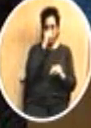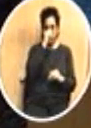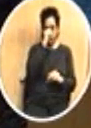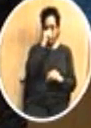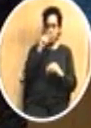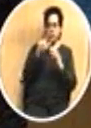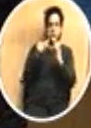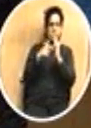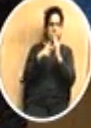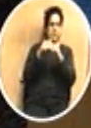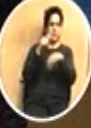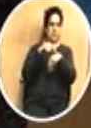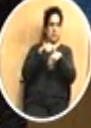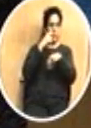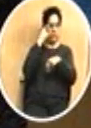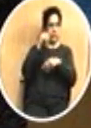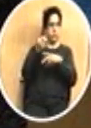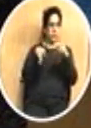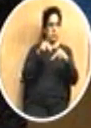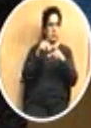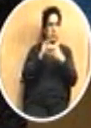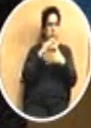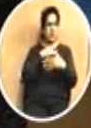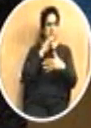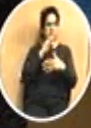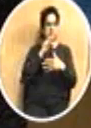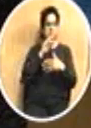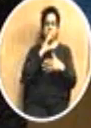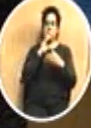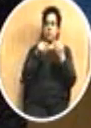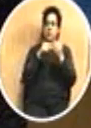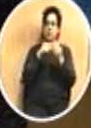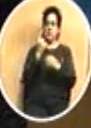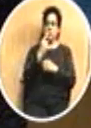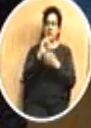This is a time reserved for members of the public who would like to address something not on the agenda.